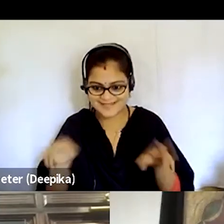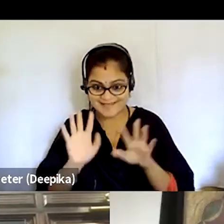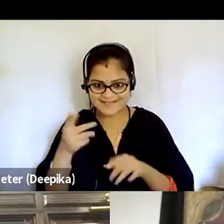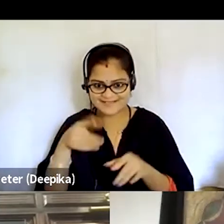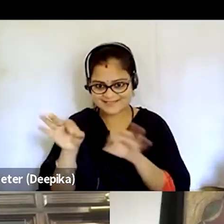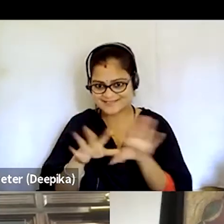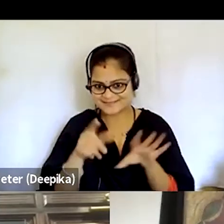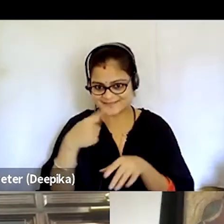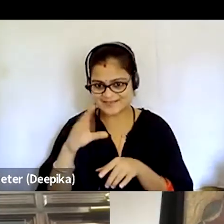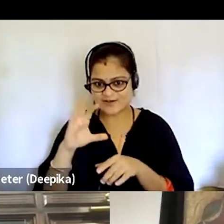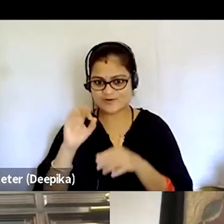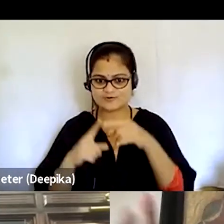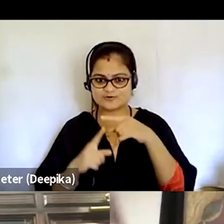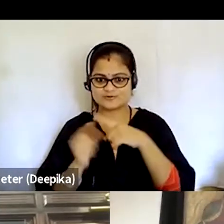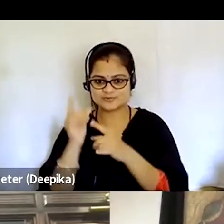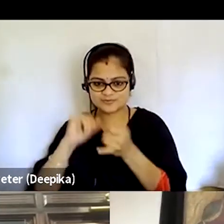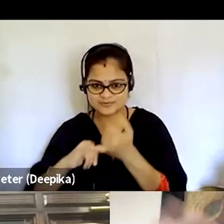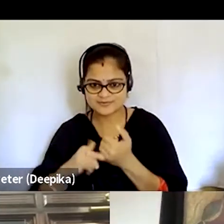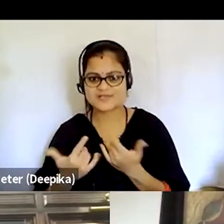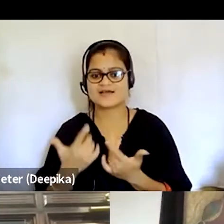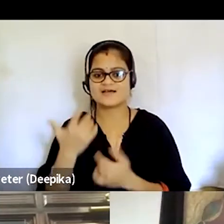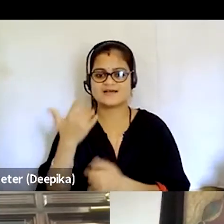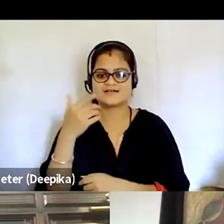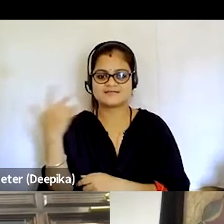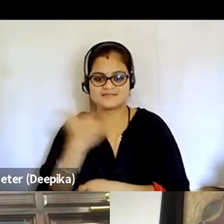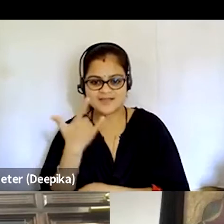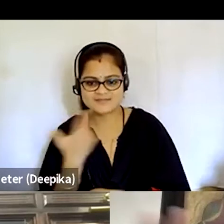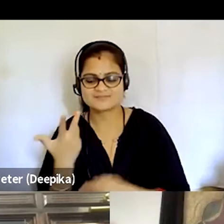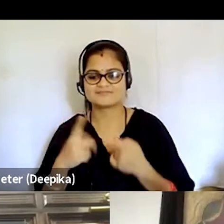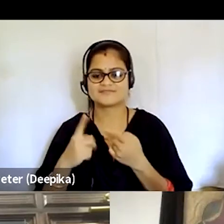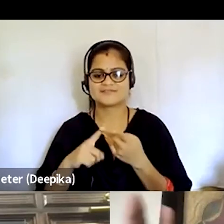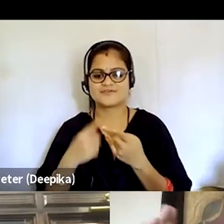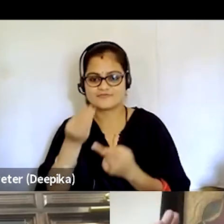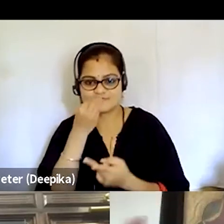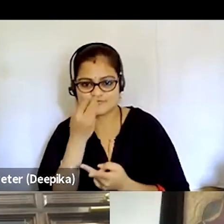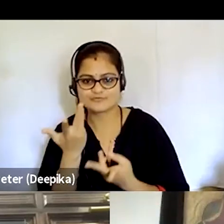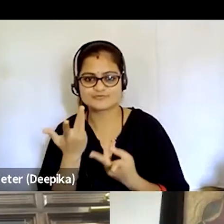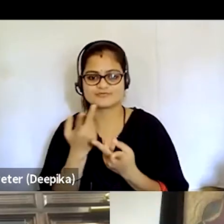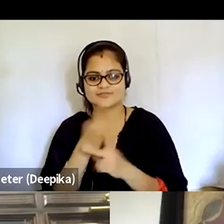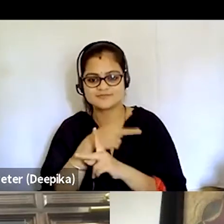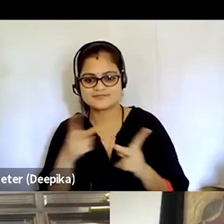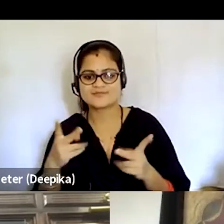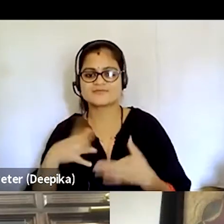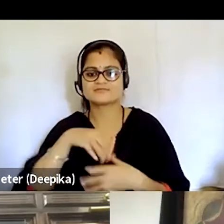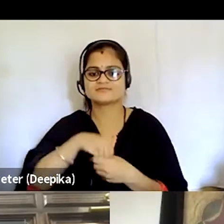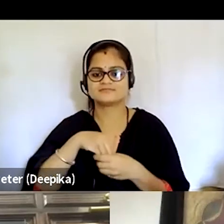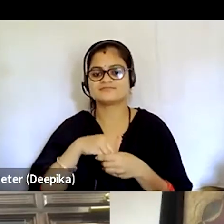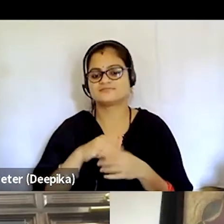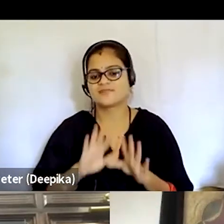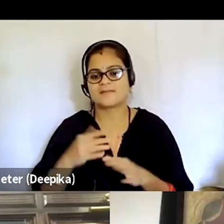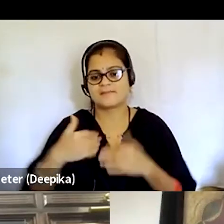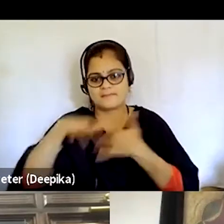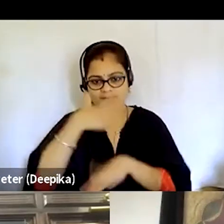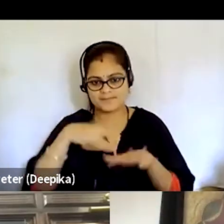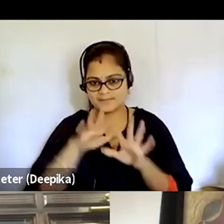everything from food and drink and music and theater and stuff like that.